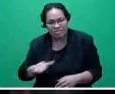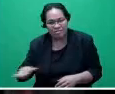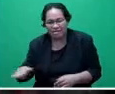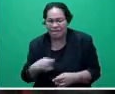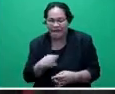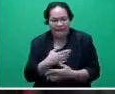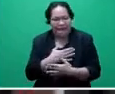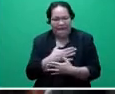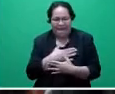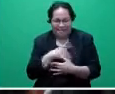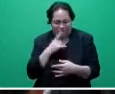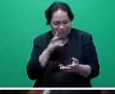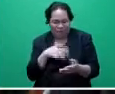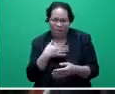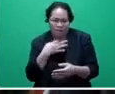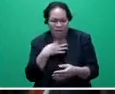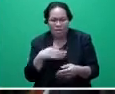I love the taxis code.